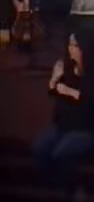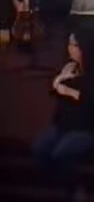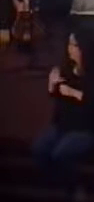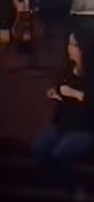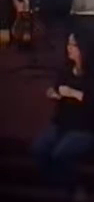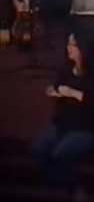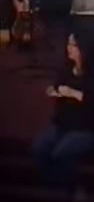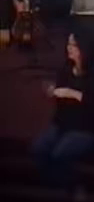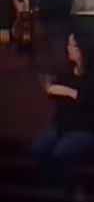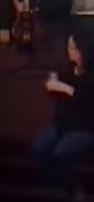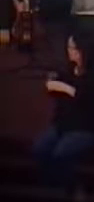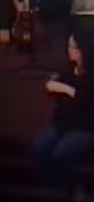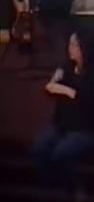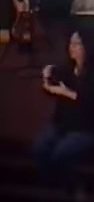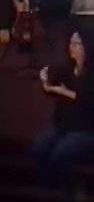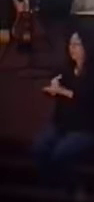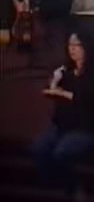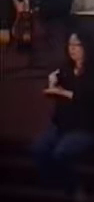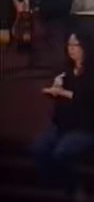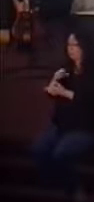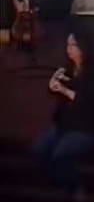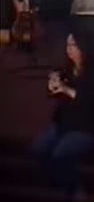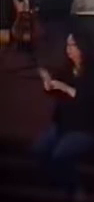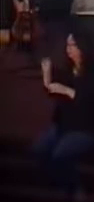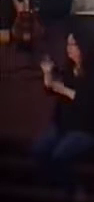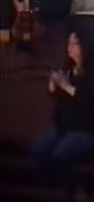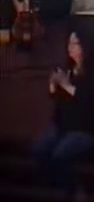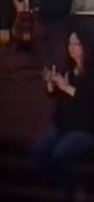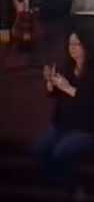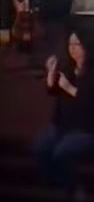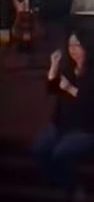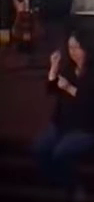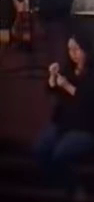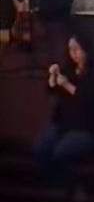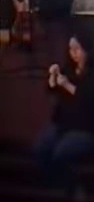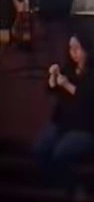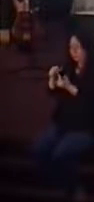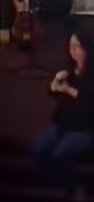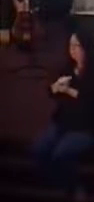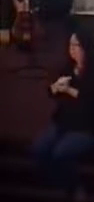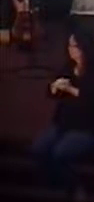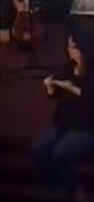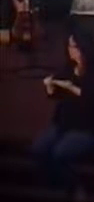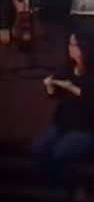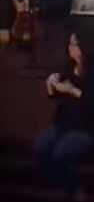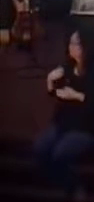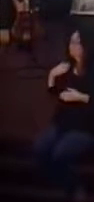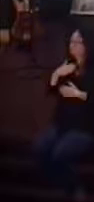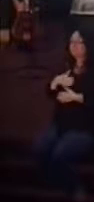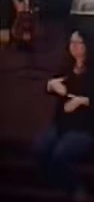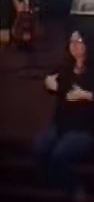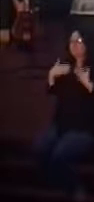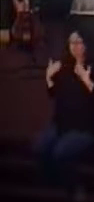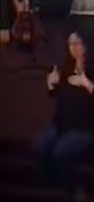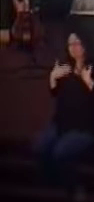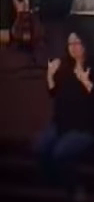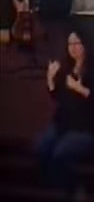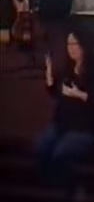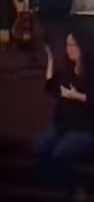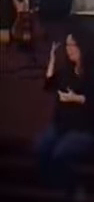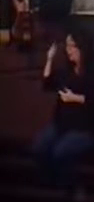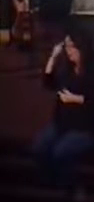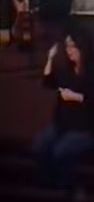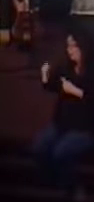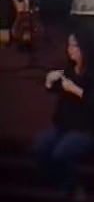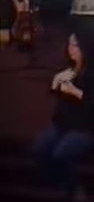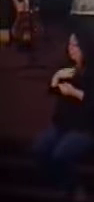the gospel and accomplish Jesus' mission. You know, this week was joyful for me because, you know, when I think about